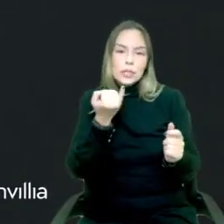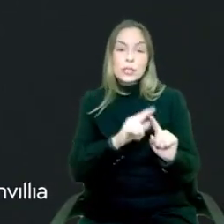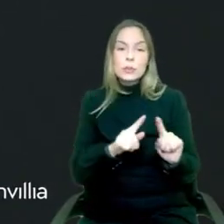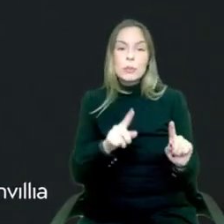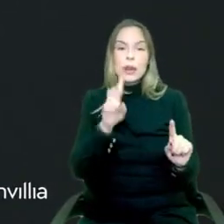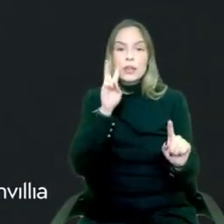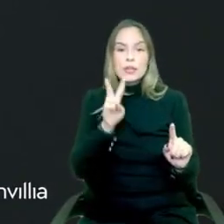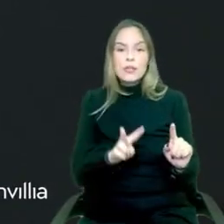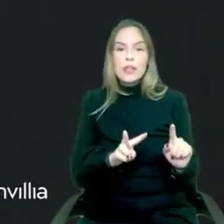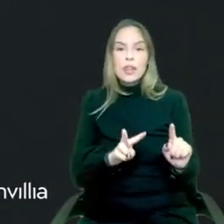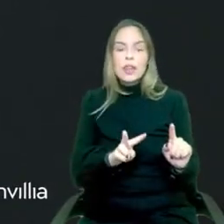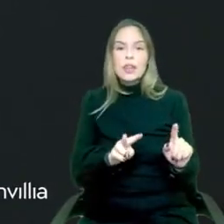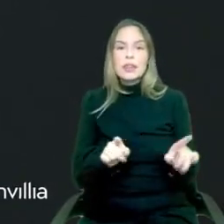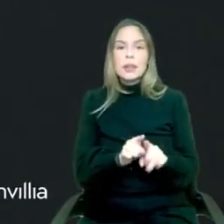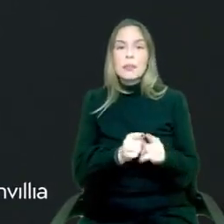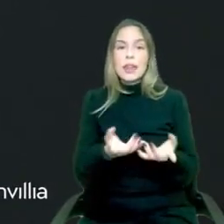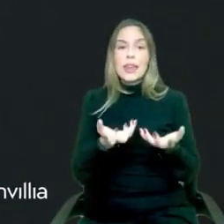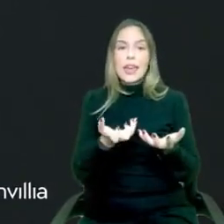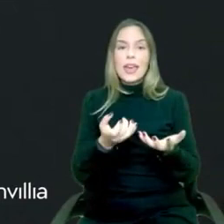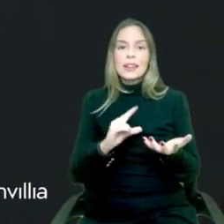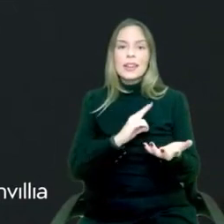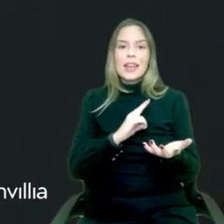to have the badge of